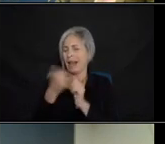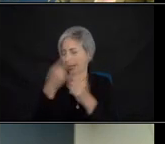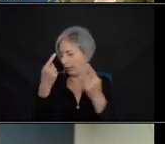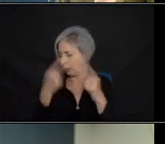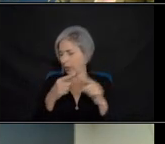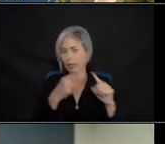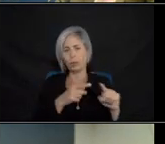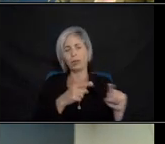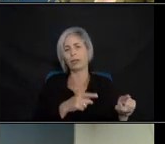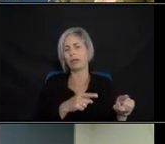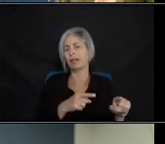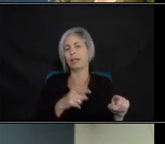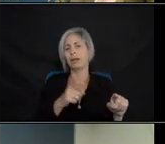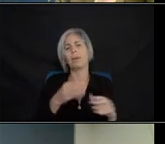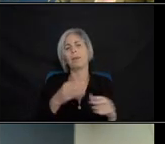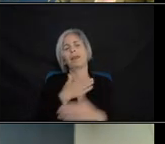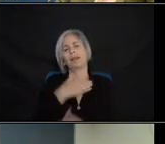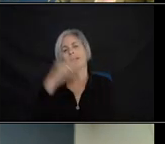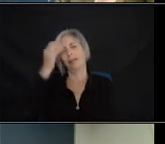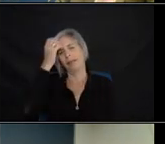really needs to take that into consideration.